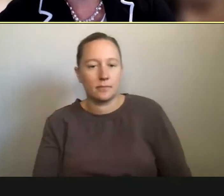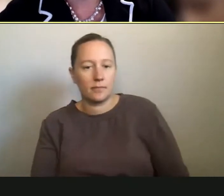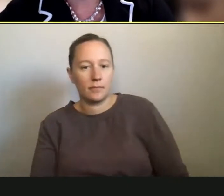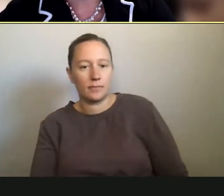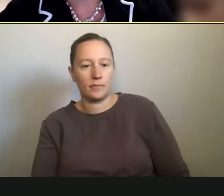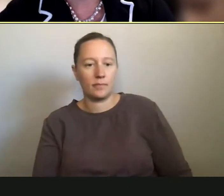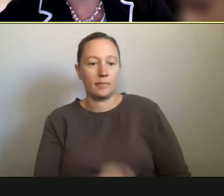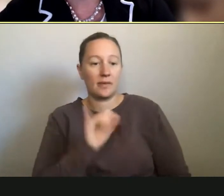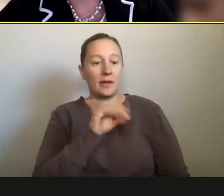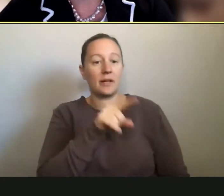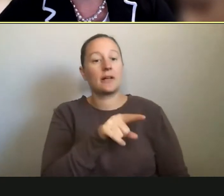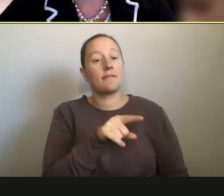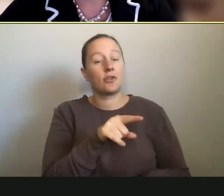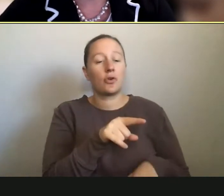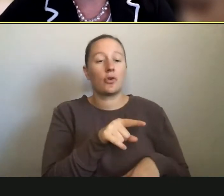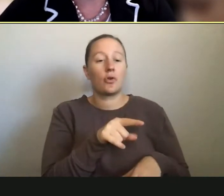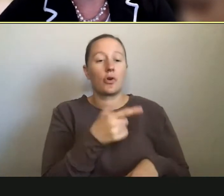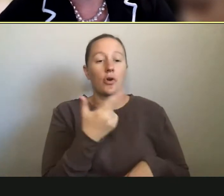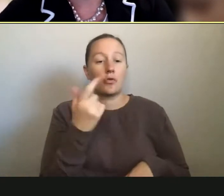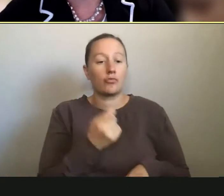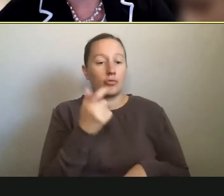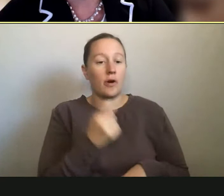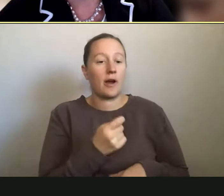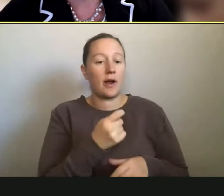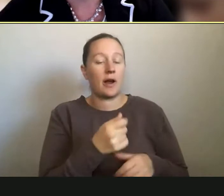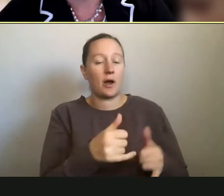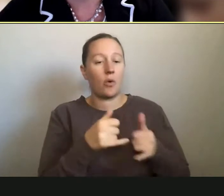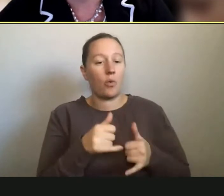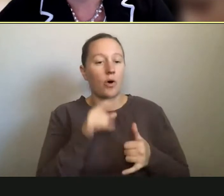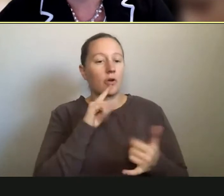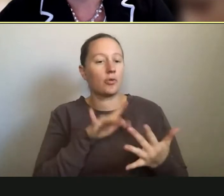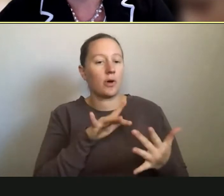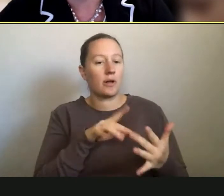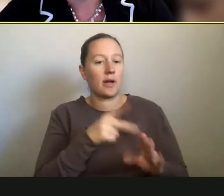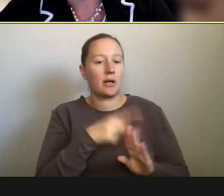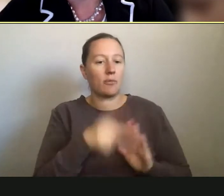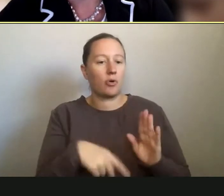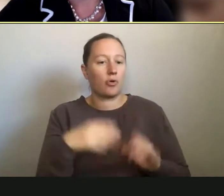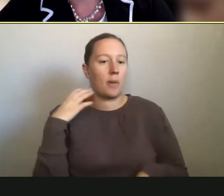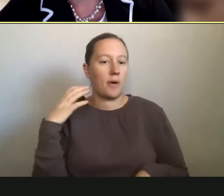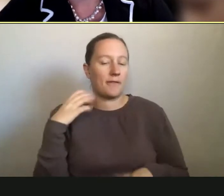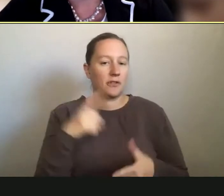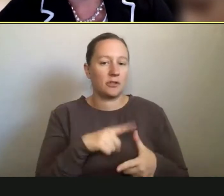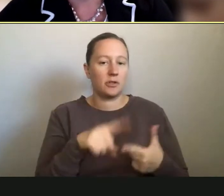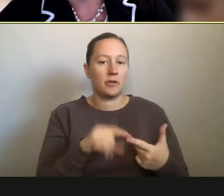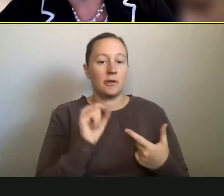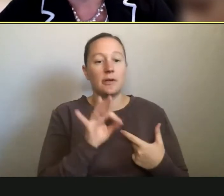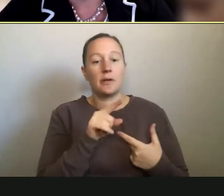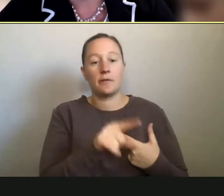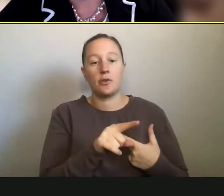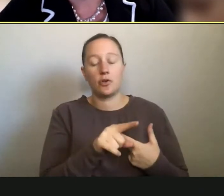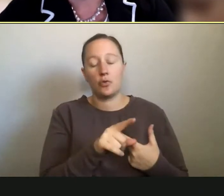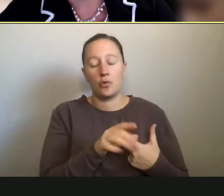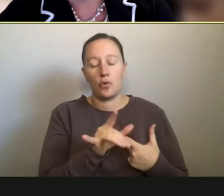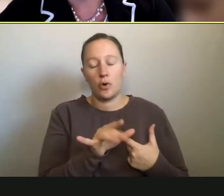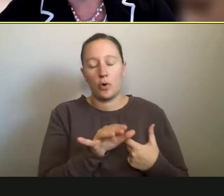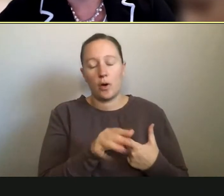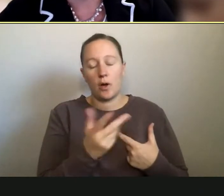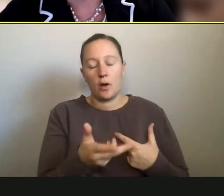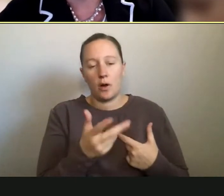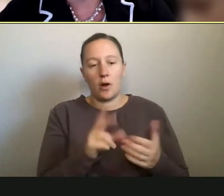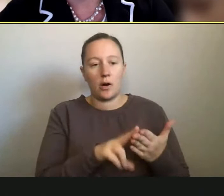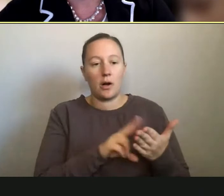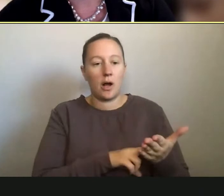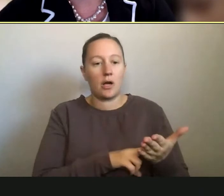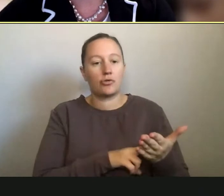So if you are a grant awardee, you would contact your program officer. If you are a